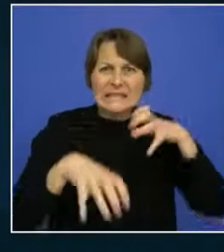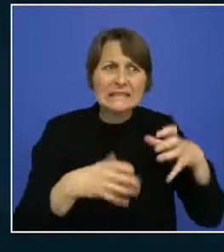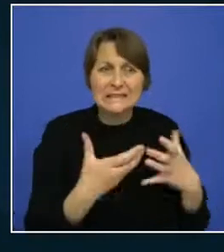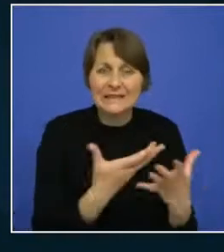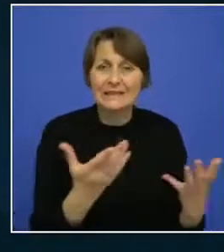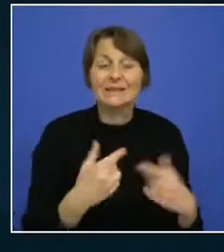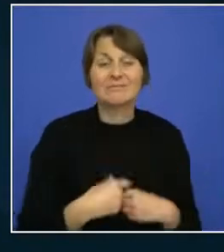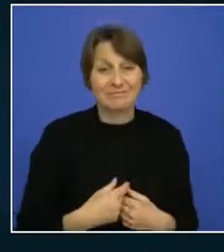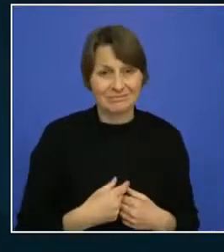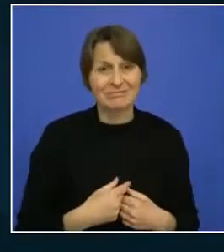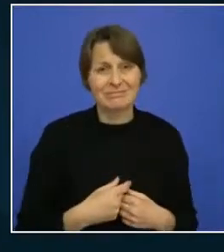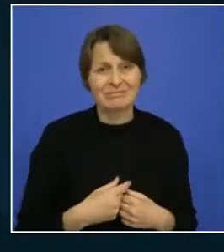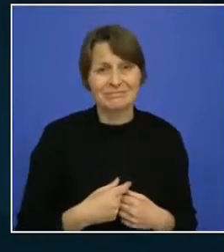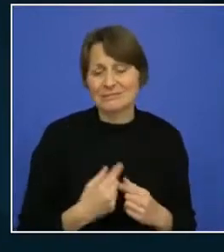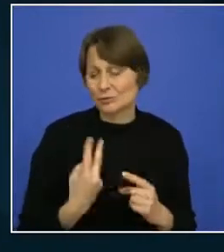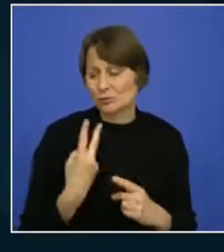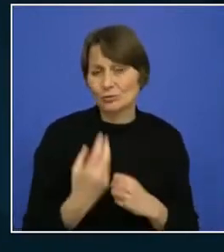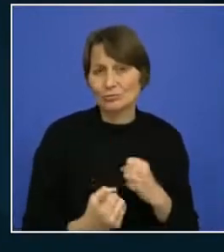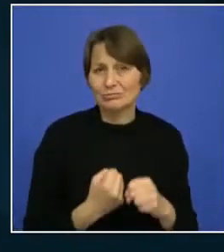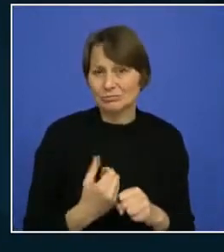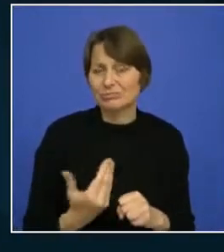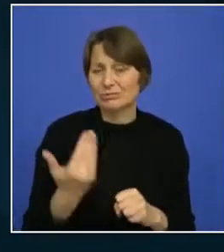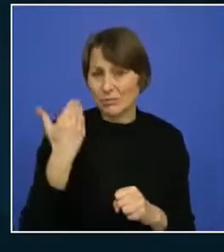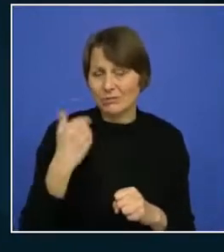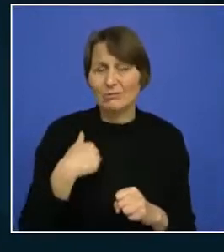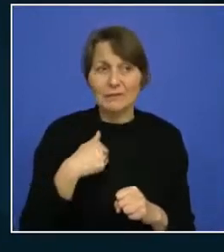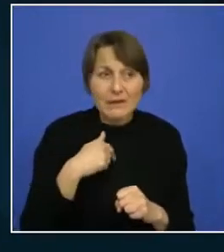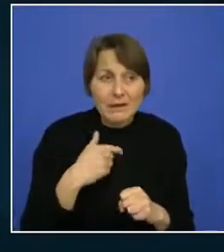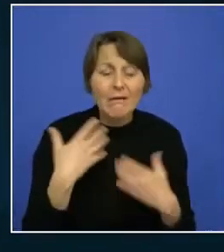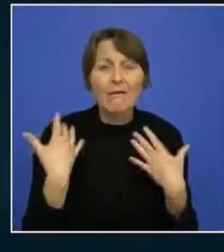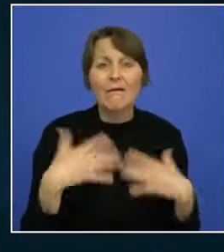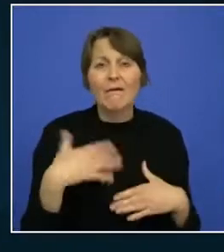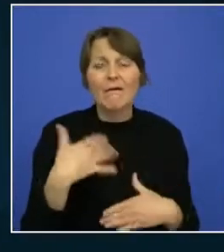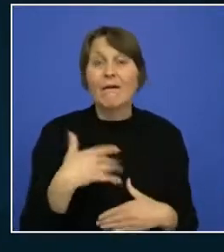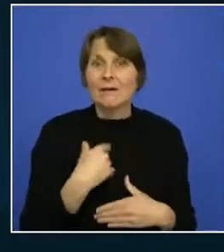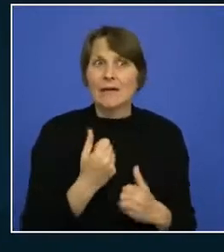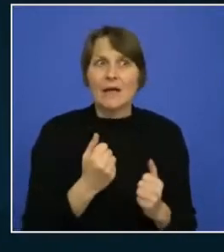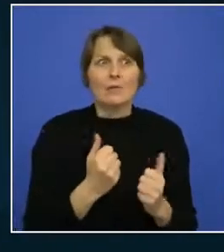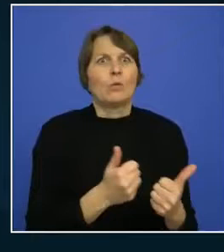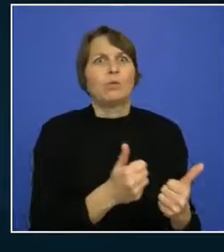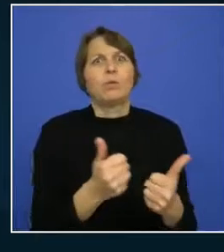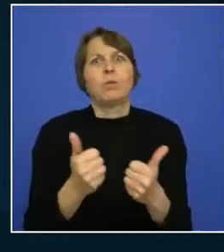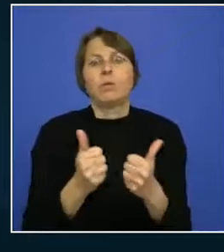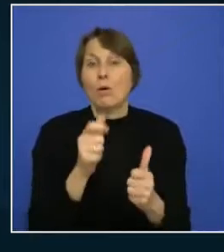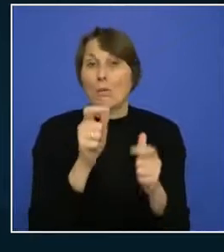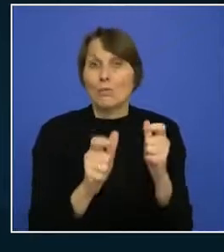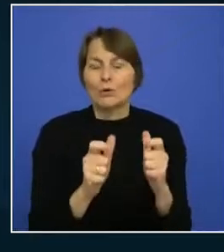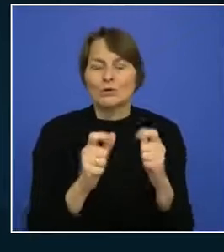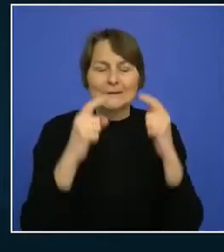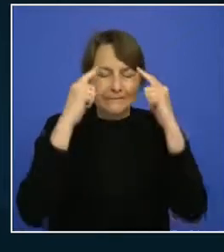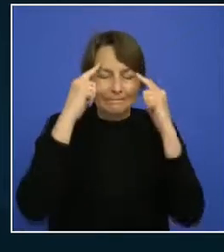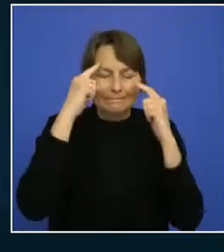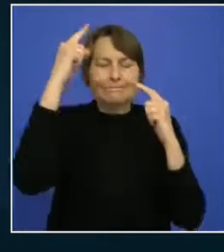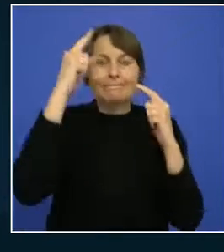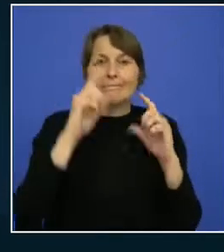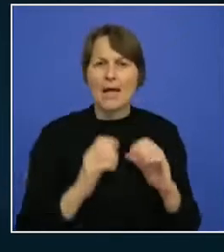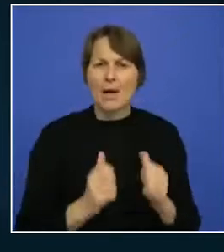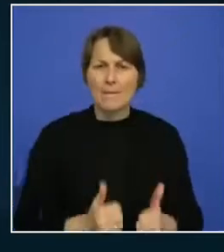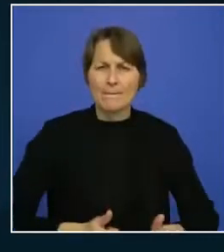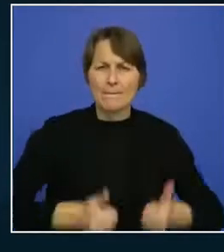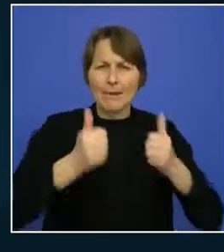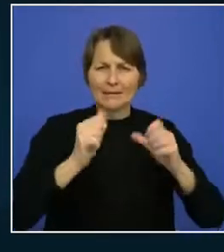ago is, there are incredible people out there building solutions for our planet. And,